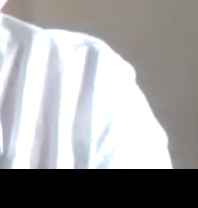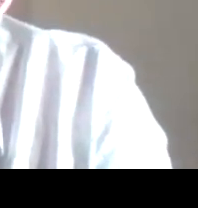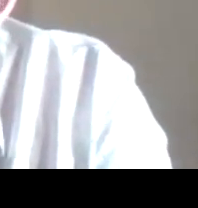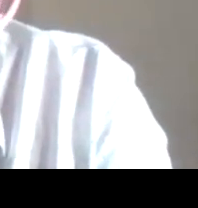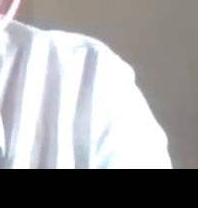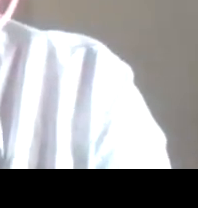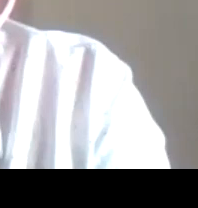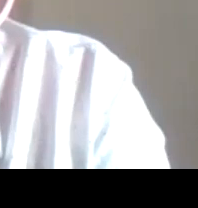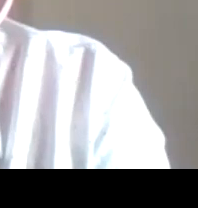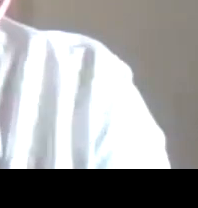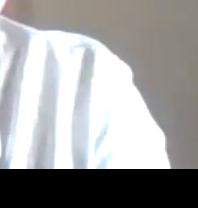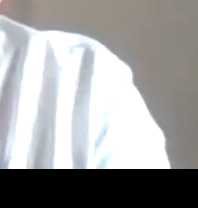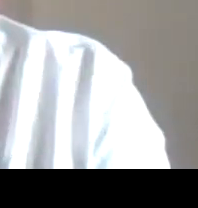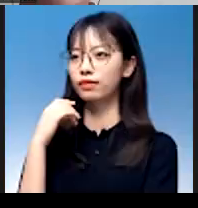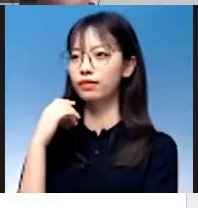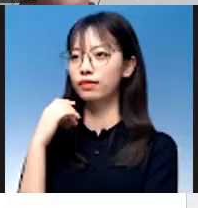Là